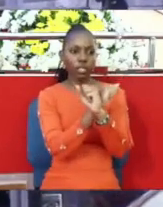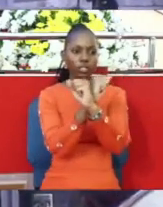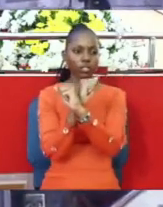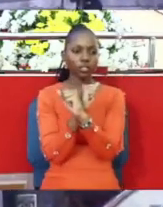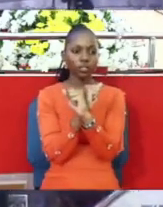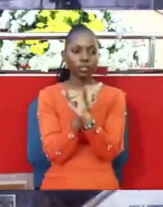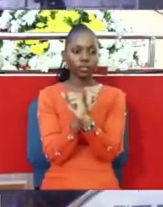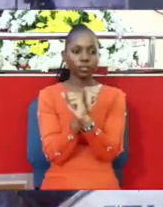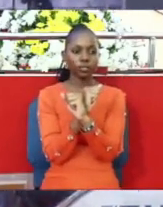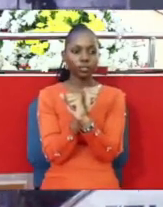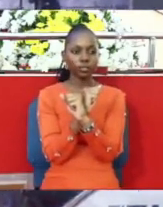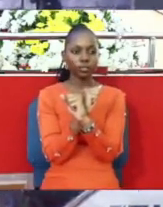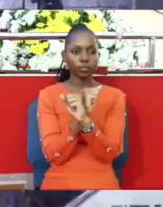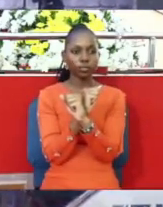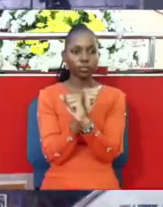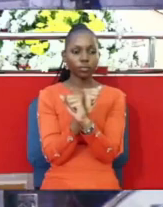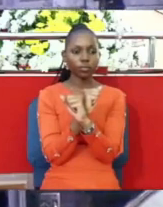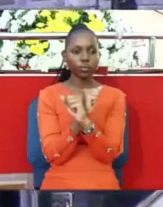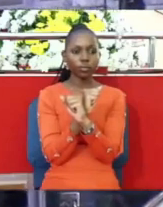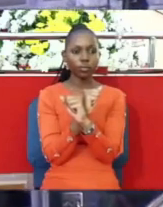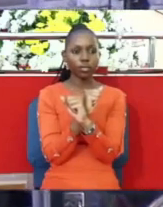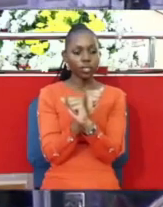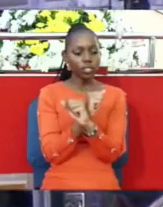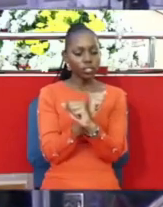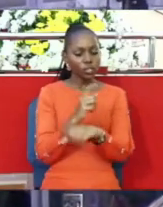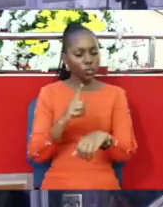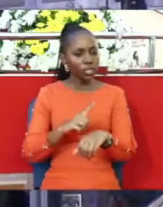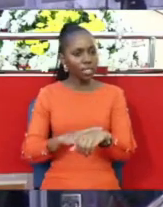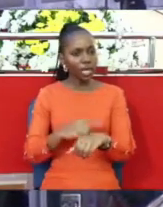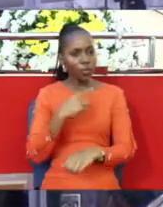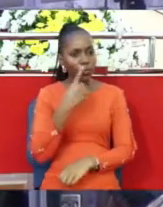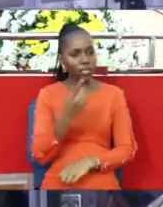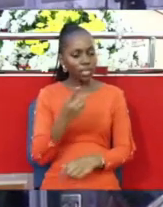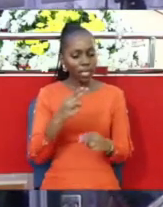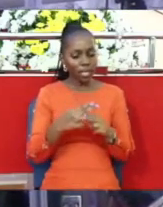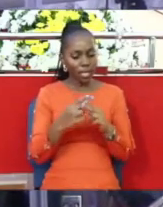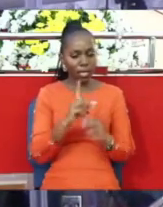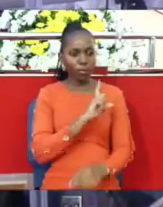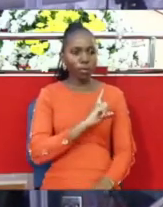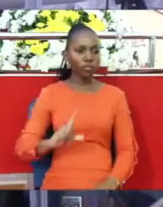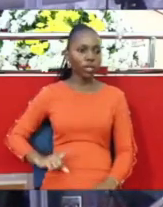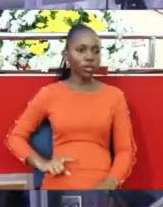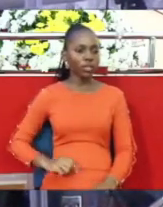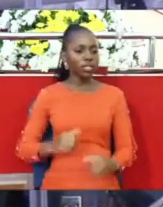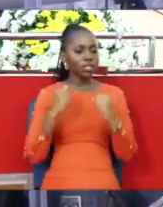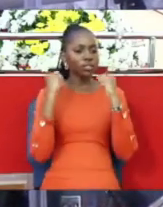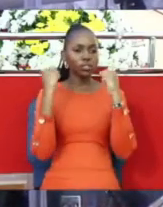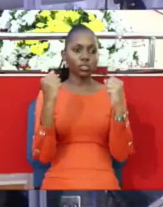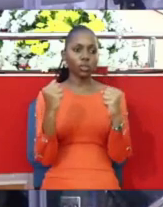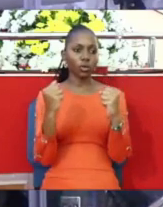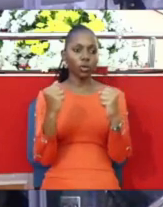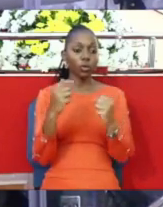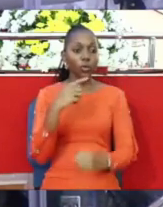ya ulinzi. So when we say the name of the Lord is a strong tower, basi tunaposema kwamba jina la Bwana ni ngome, we are saying